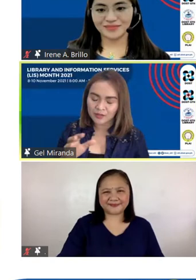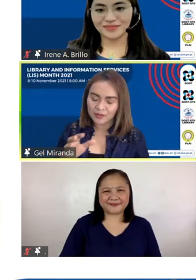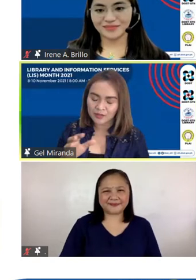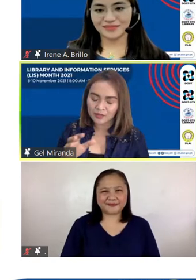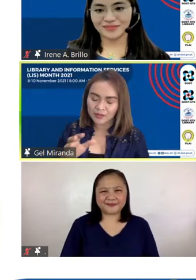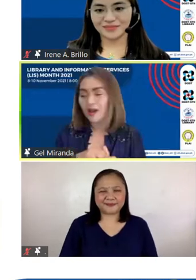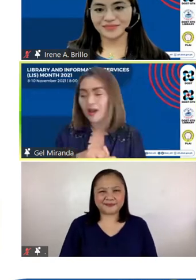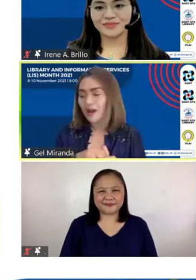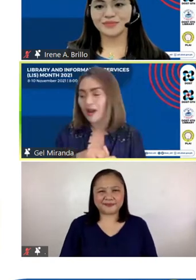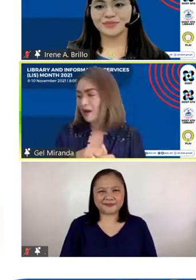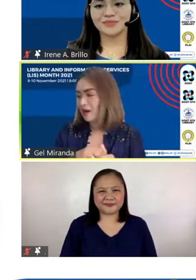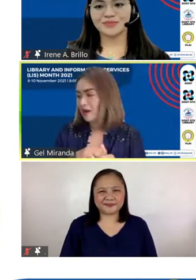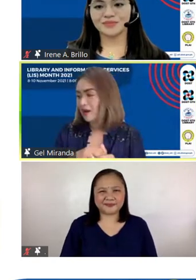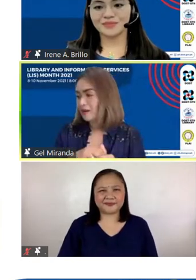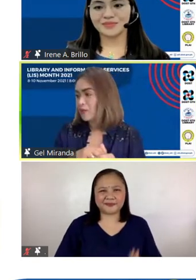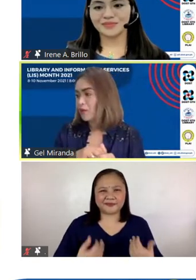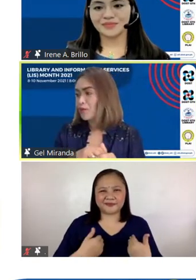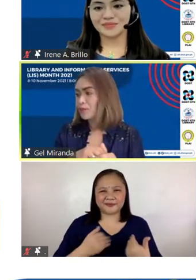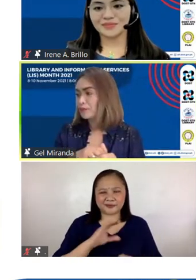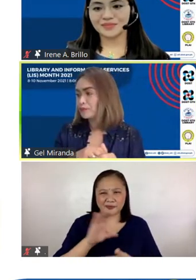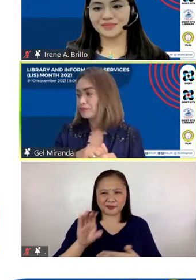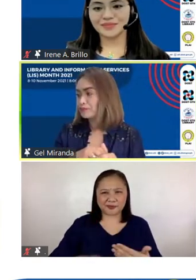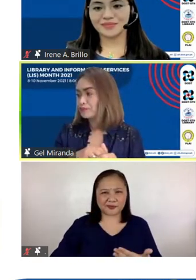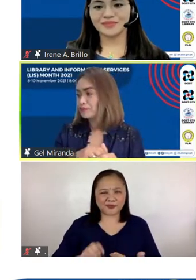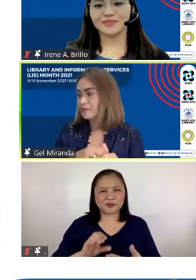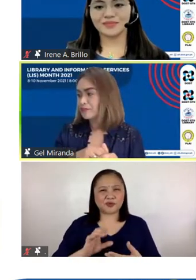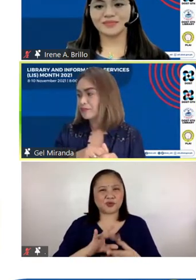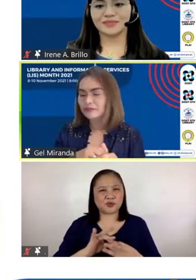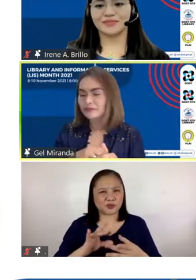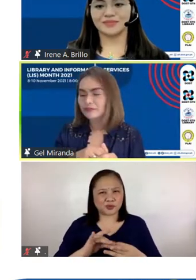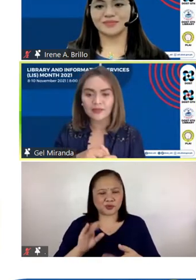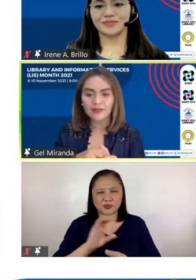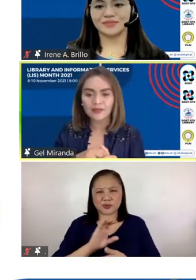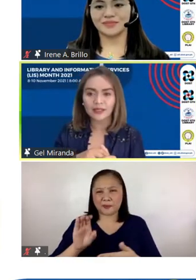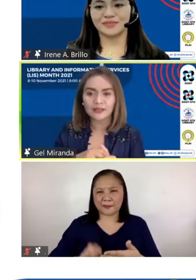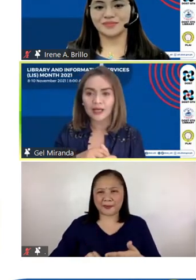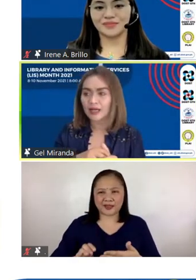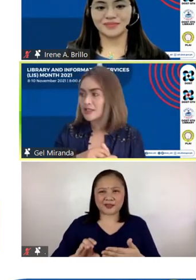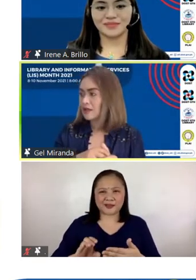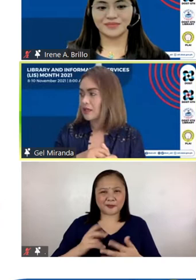araw, meron na kaming buong istorya or meron na kaming buong